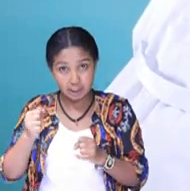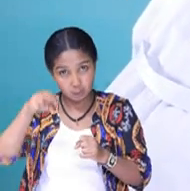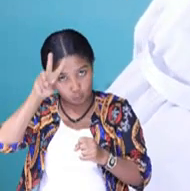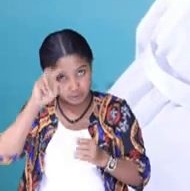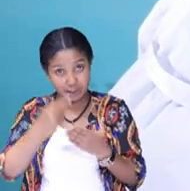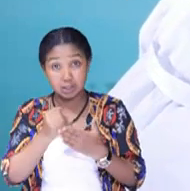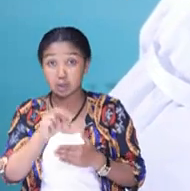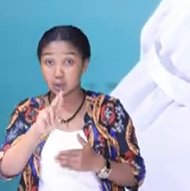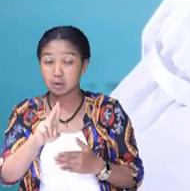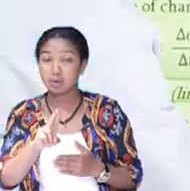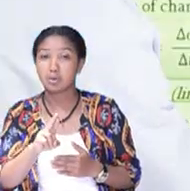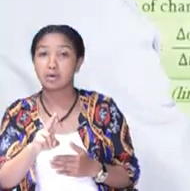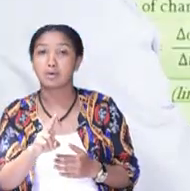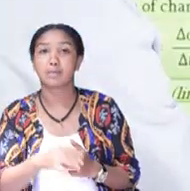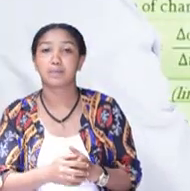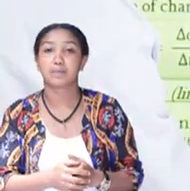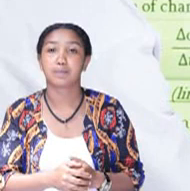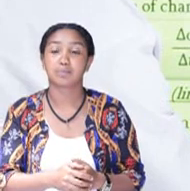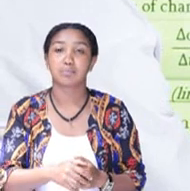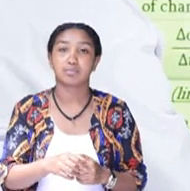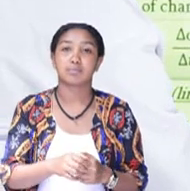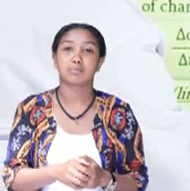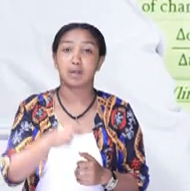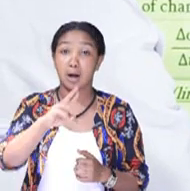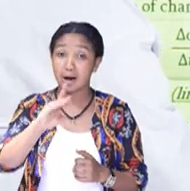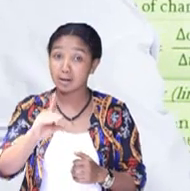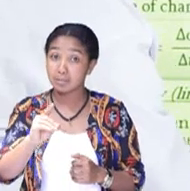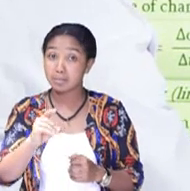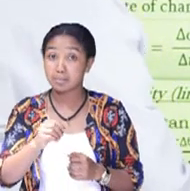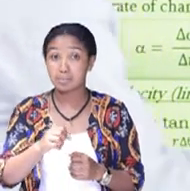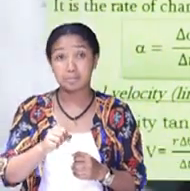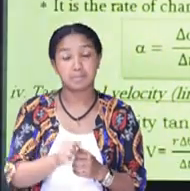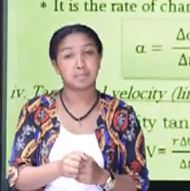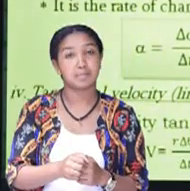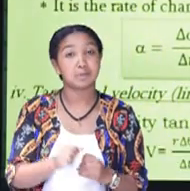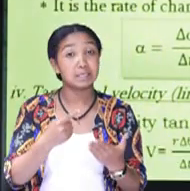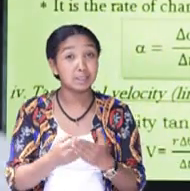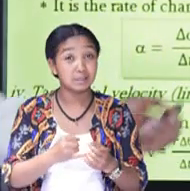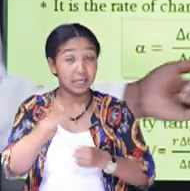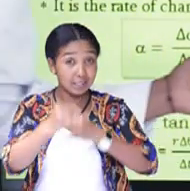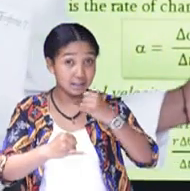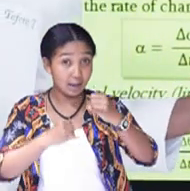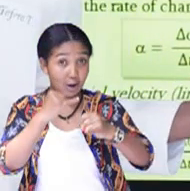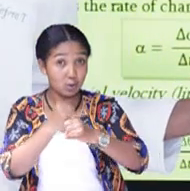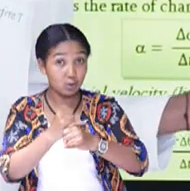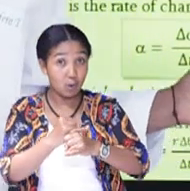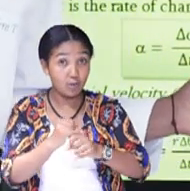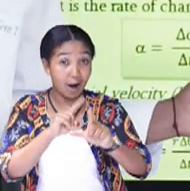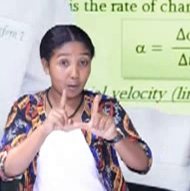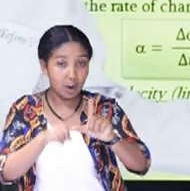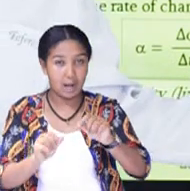This is not rad per second squared. This is SI unit of